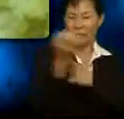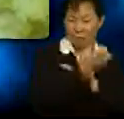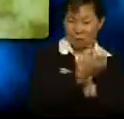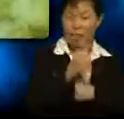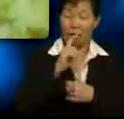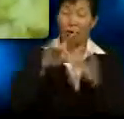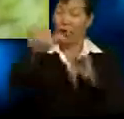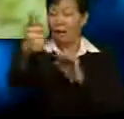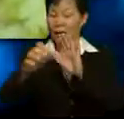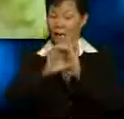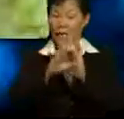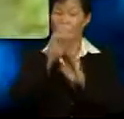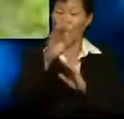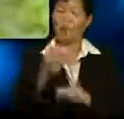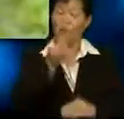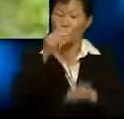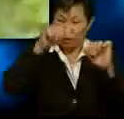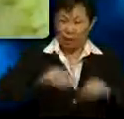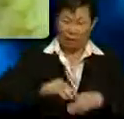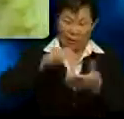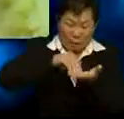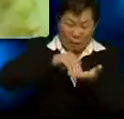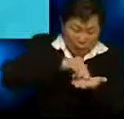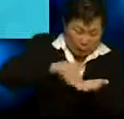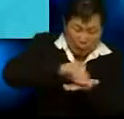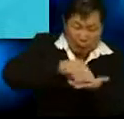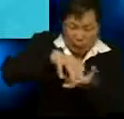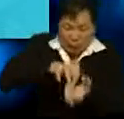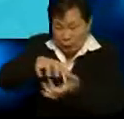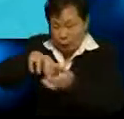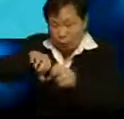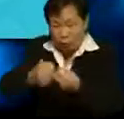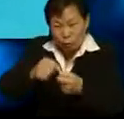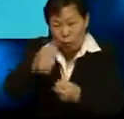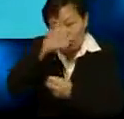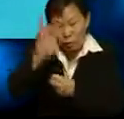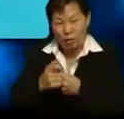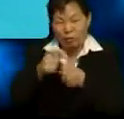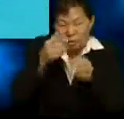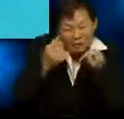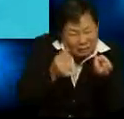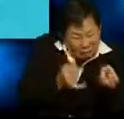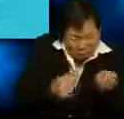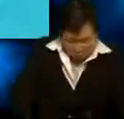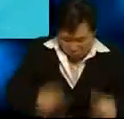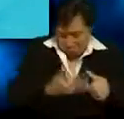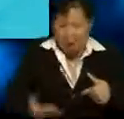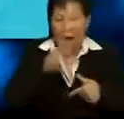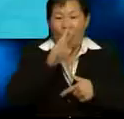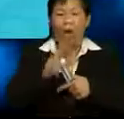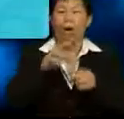Other examples of food that can get moldy or spoiled due to microorganisms are oranges and